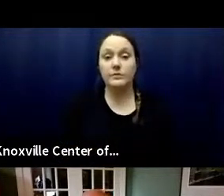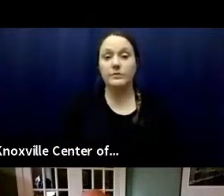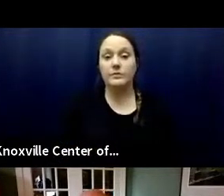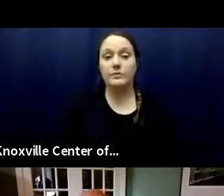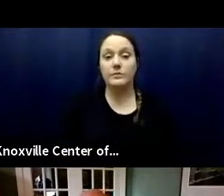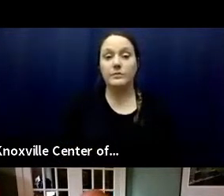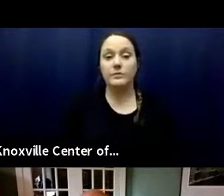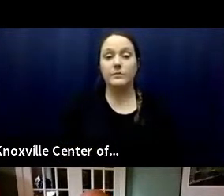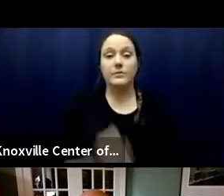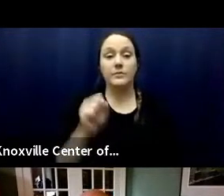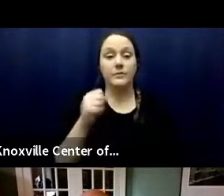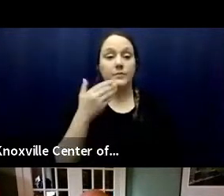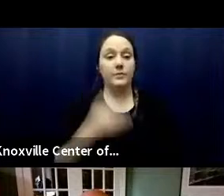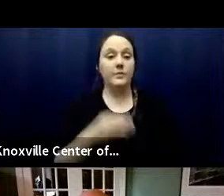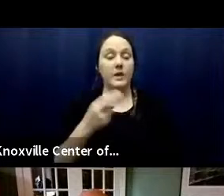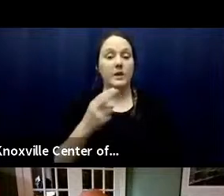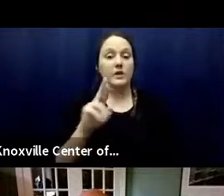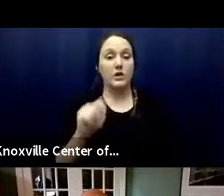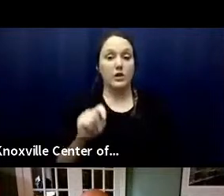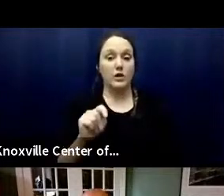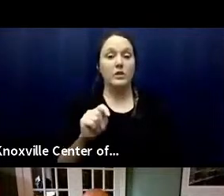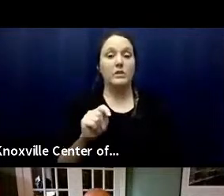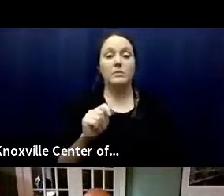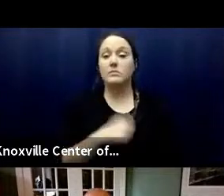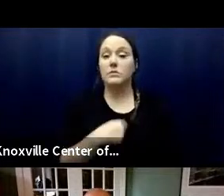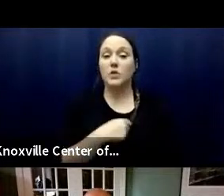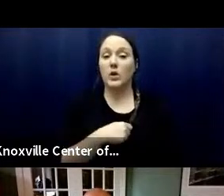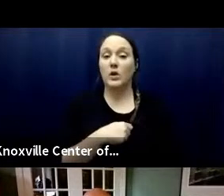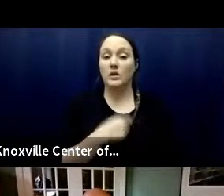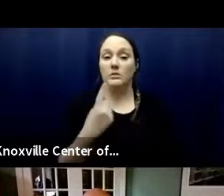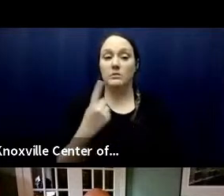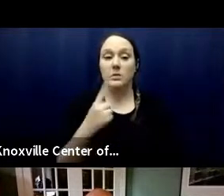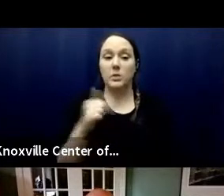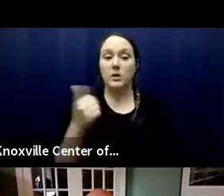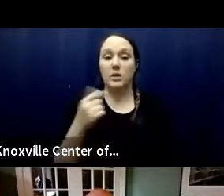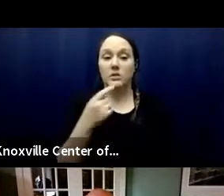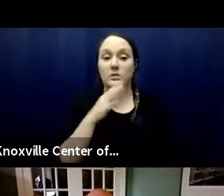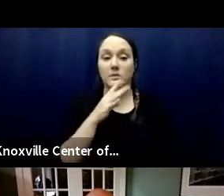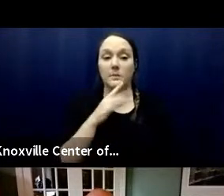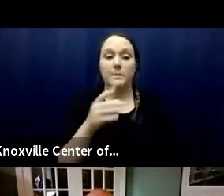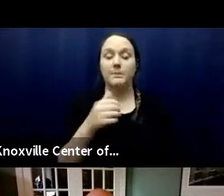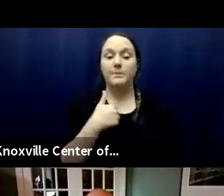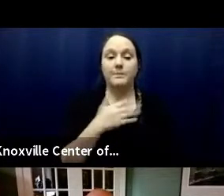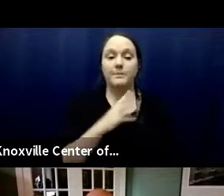Yeah, this is Maria Hurt. I'm sorry, someone else going.